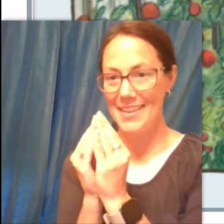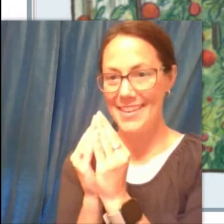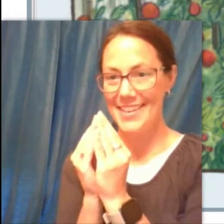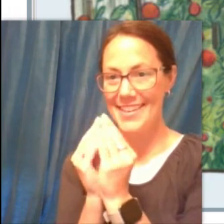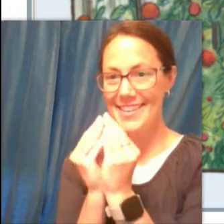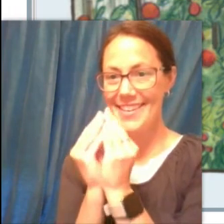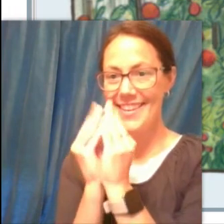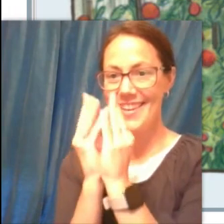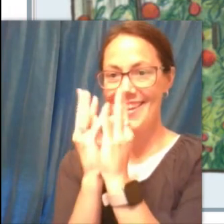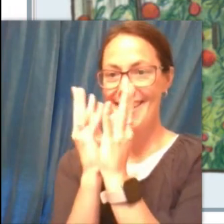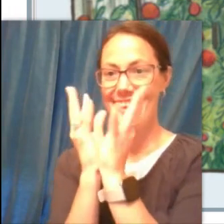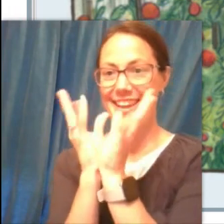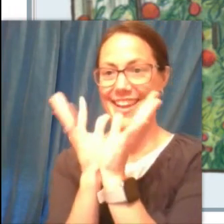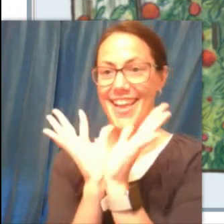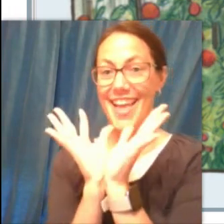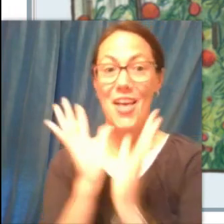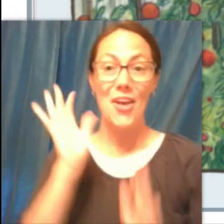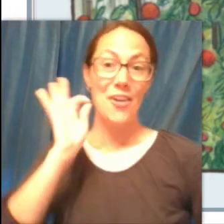Blossom,